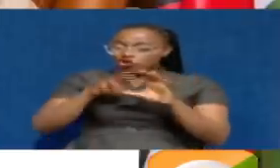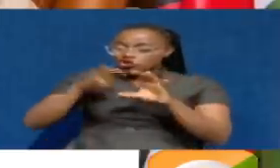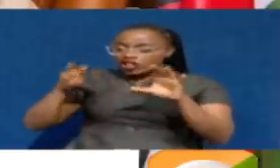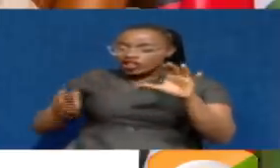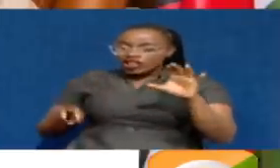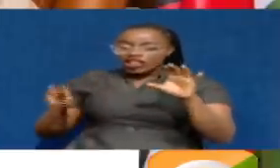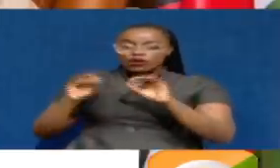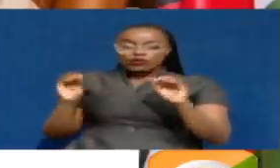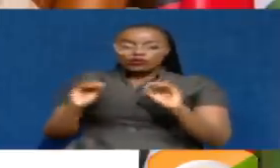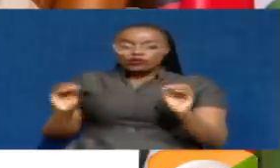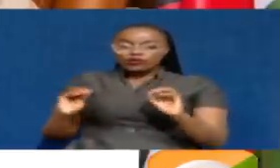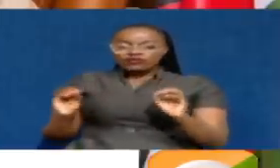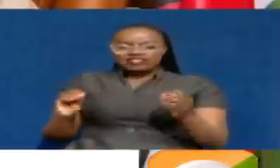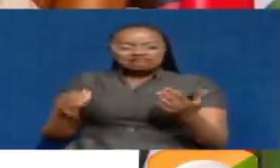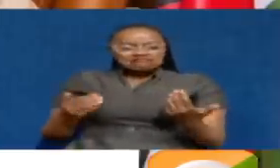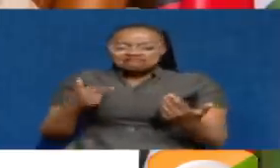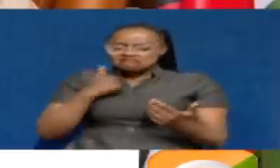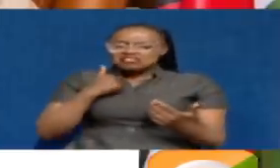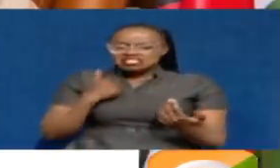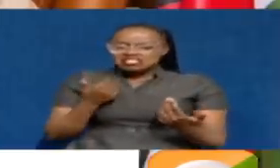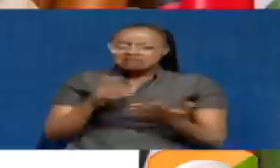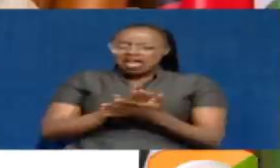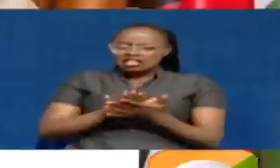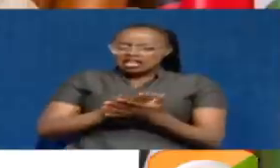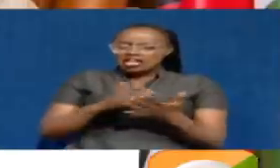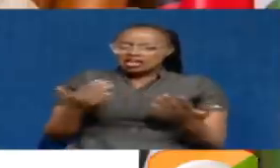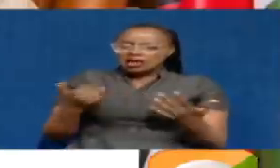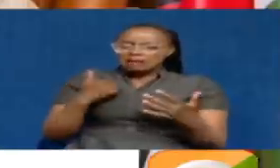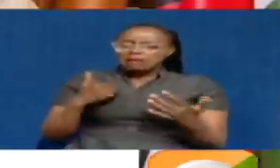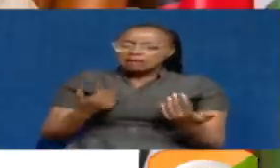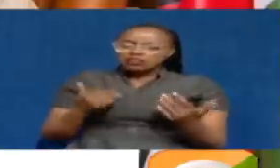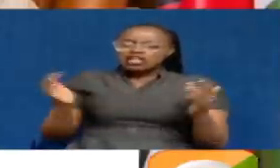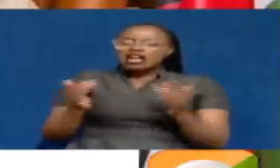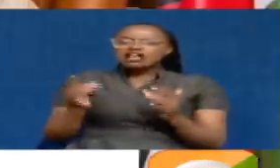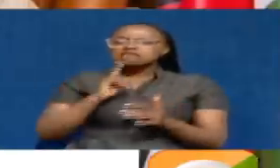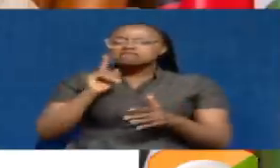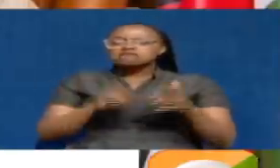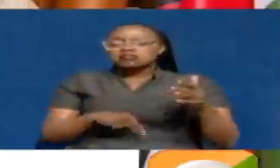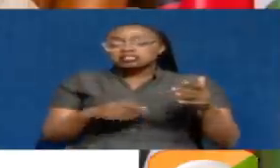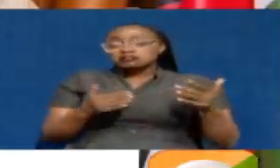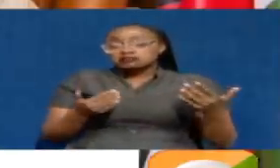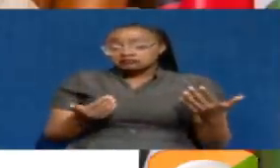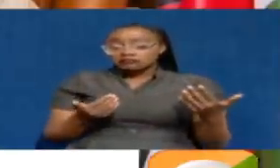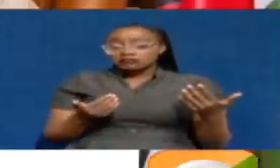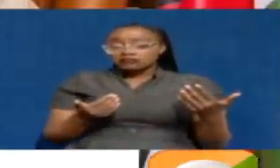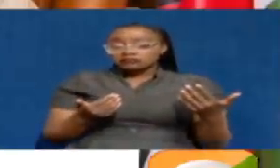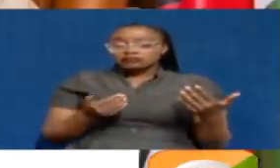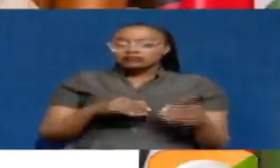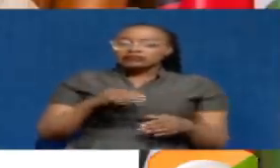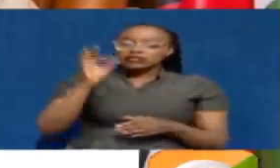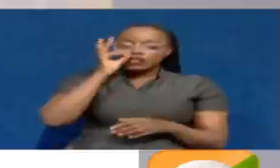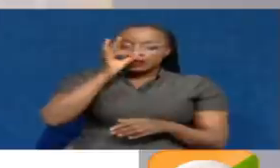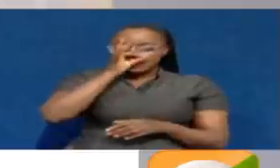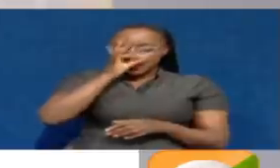down, I basically had the courage to come out and say, Mr. Kibaki